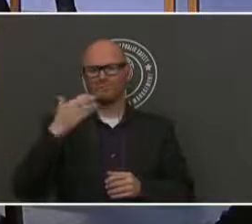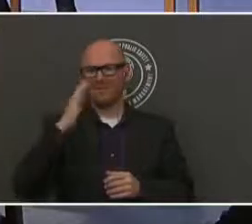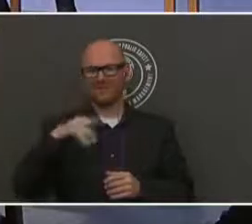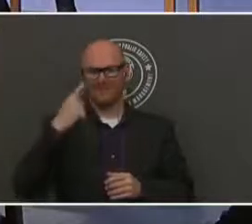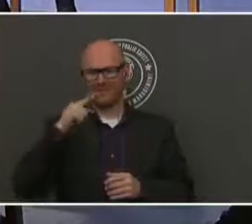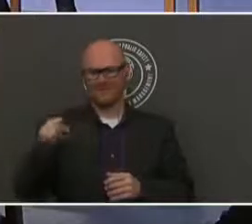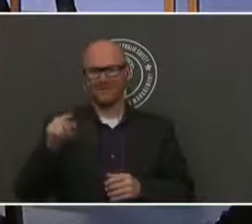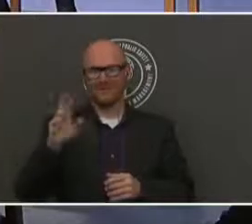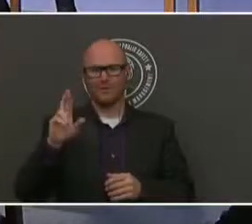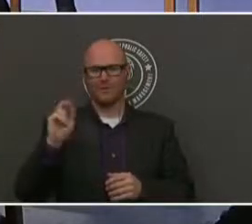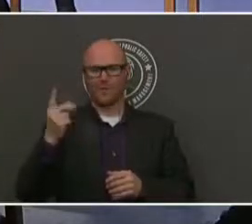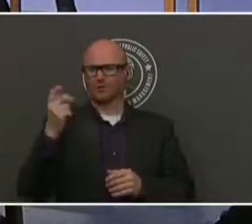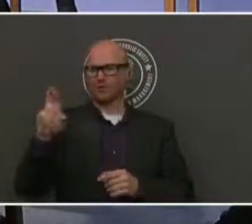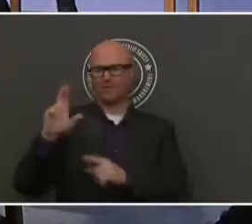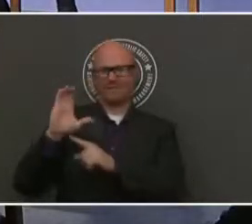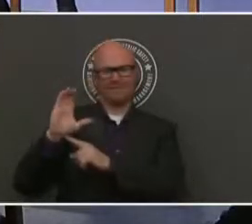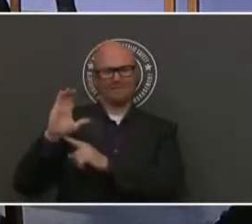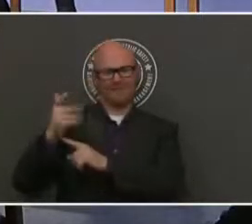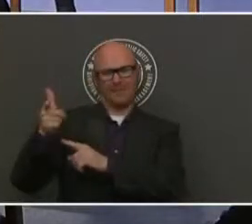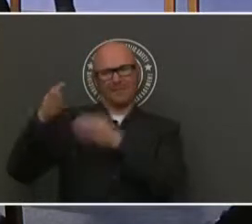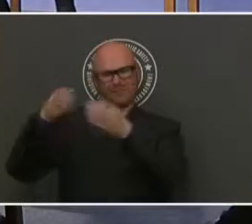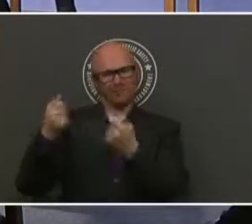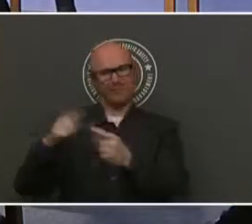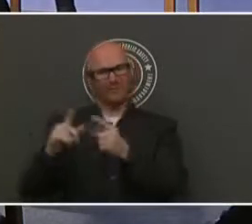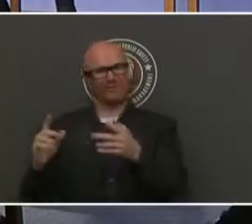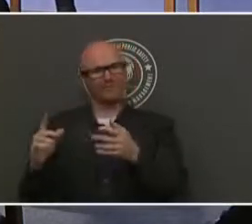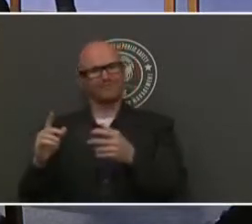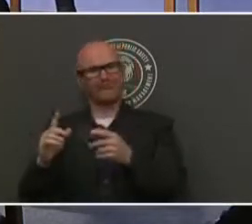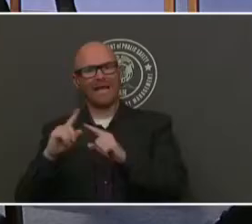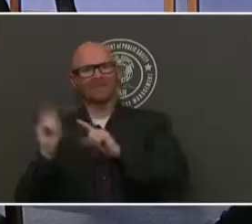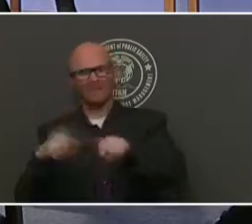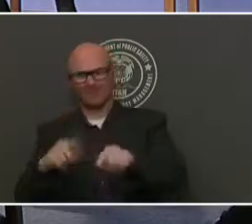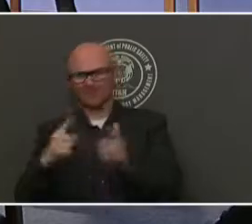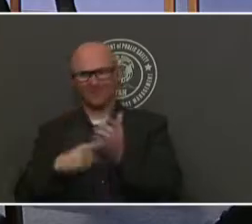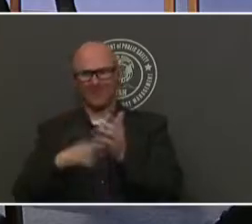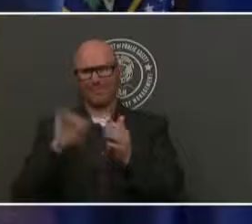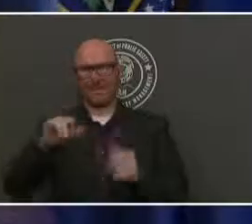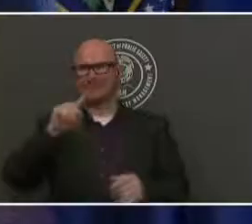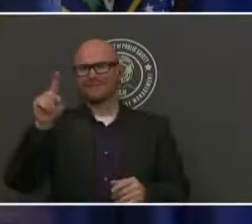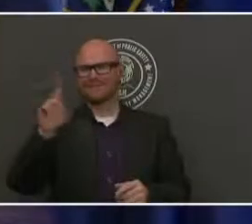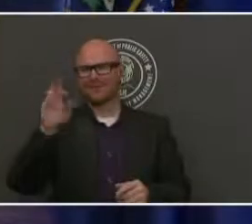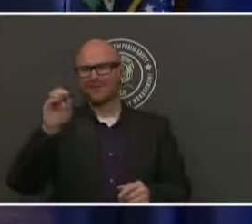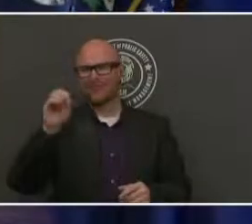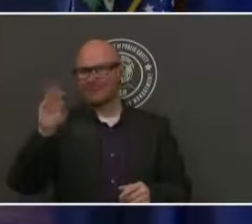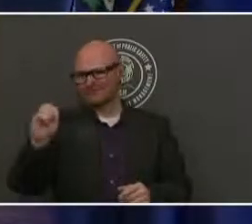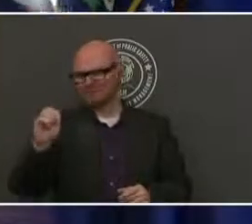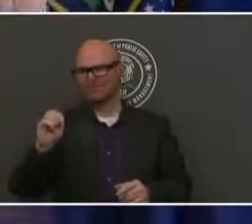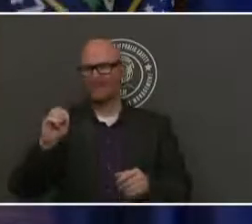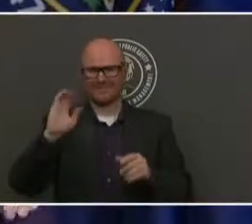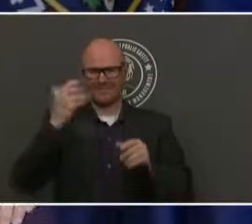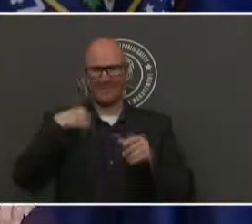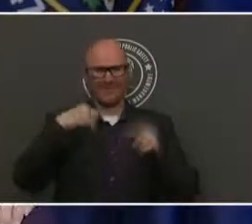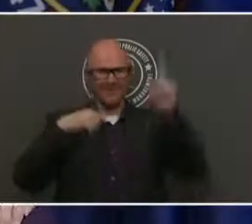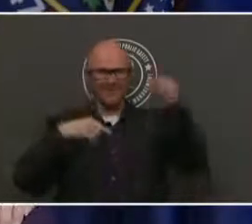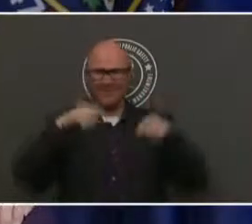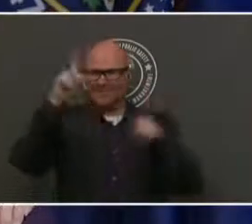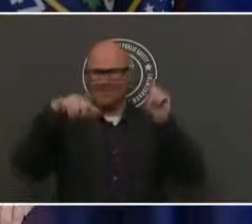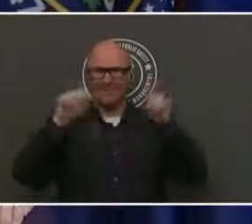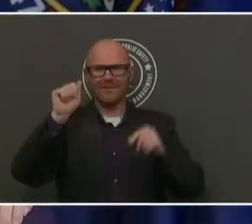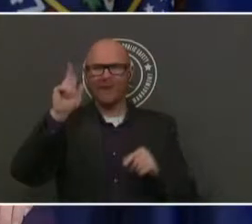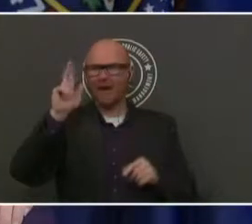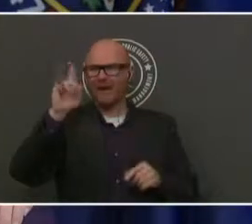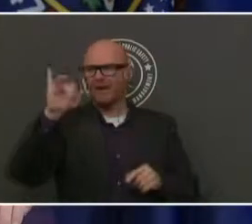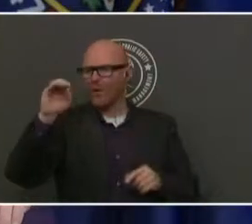Hopefully we can get you connected, both of you. Sometimes in Zoom, if you go up to preferences and audio, you can find a different connection